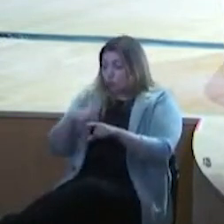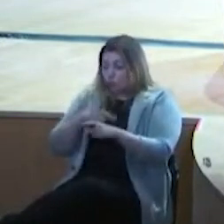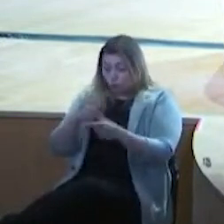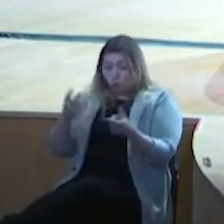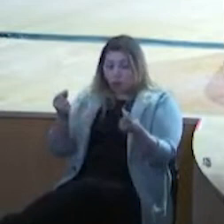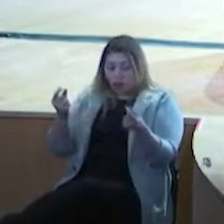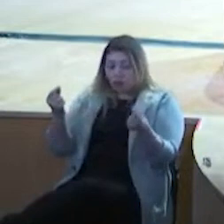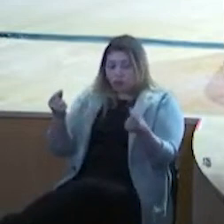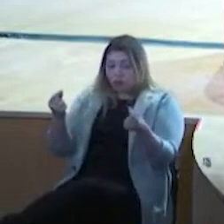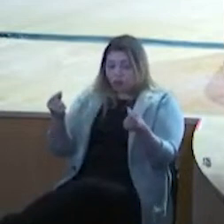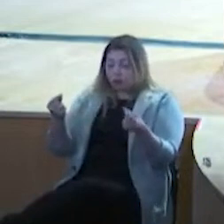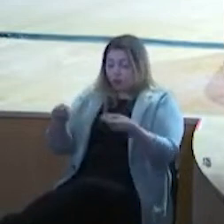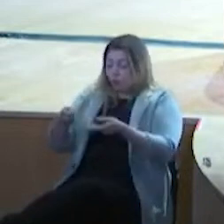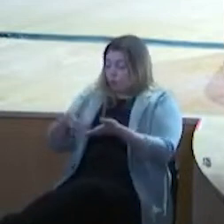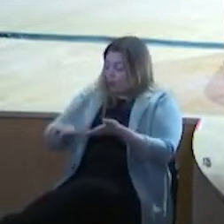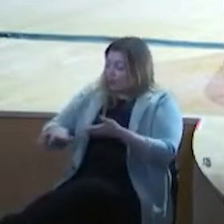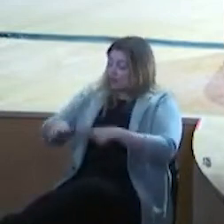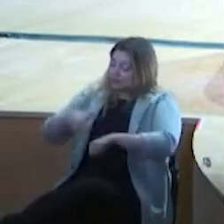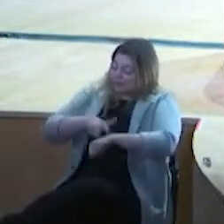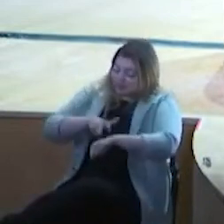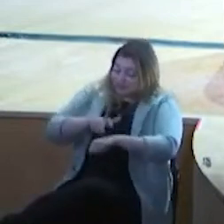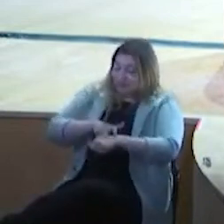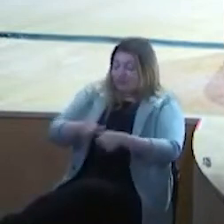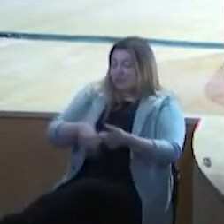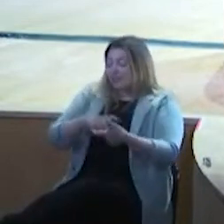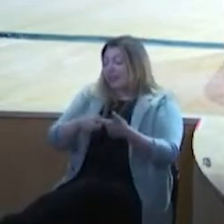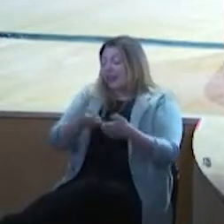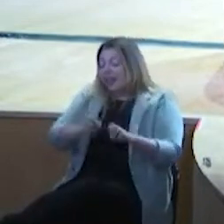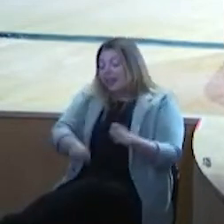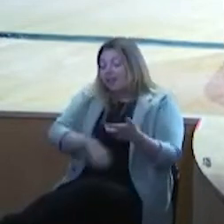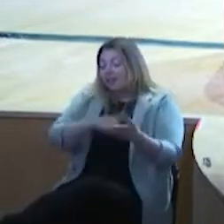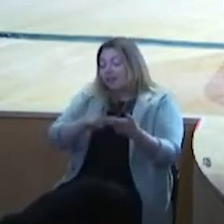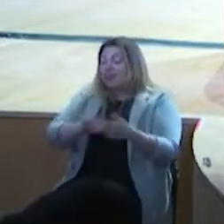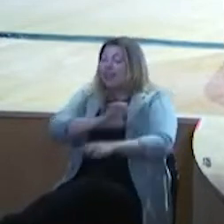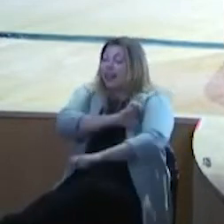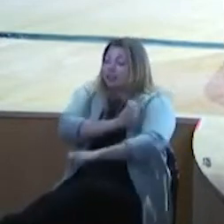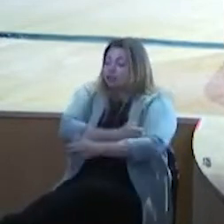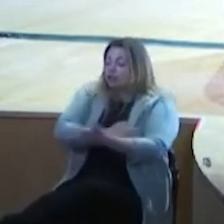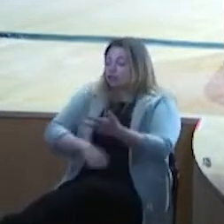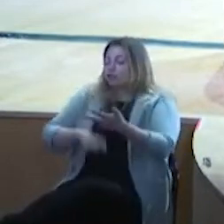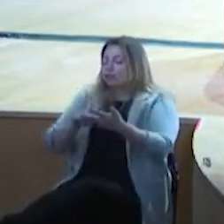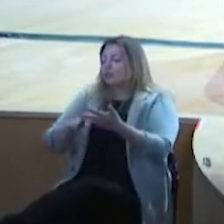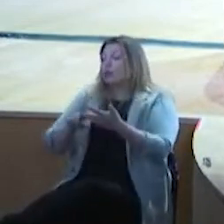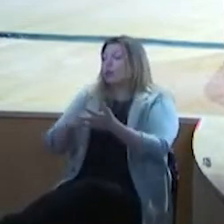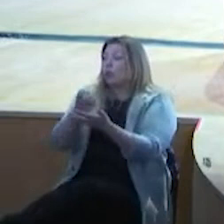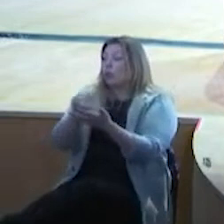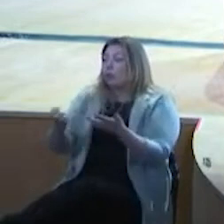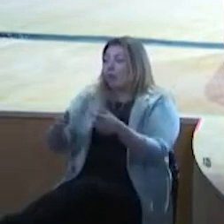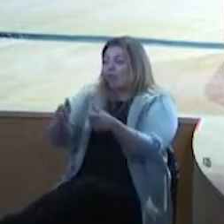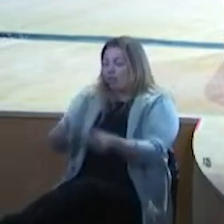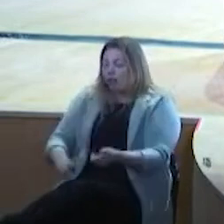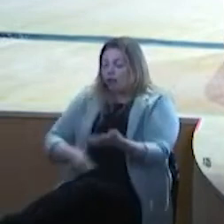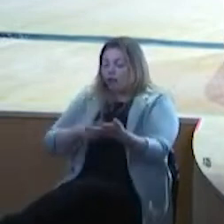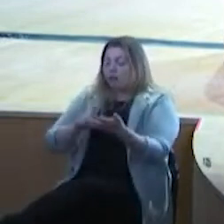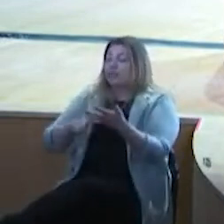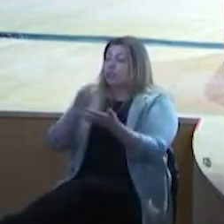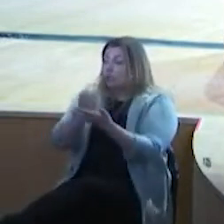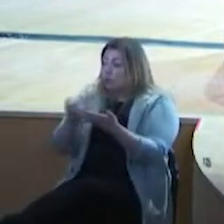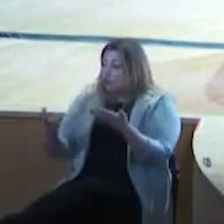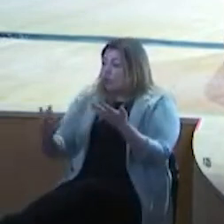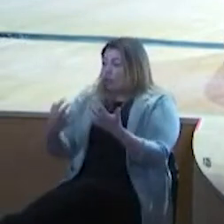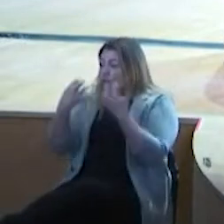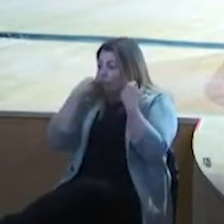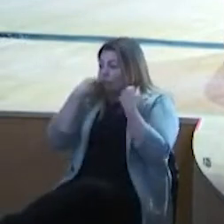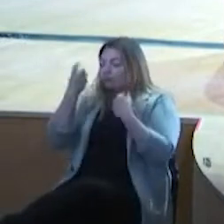wasting all the time, effort, energy, depreciation of equipment and resources that it takes